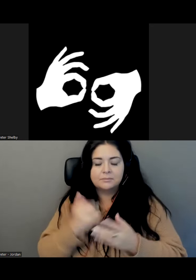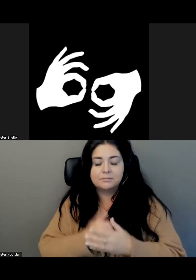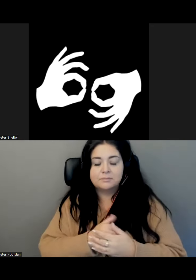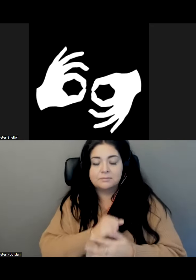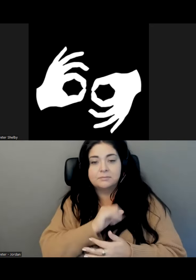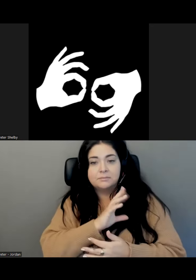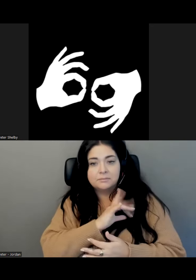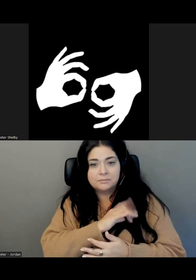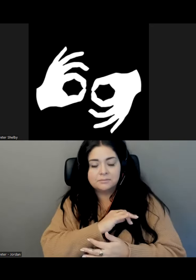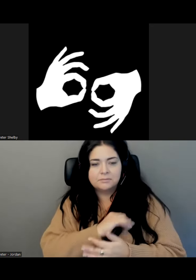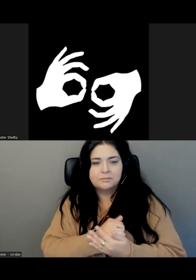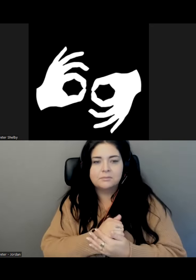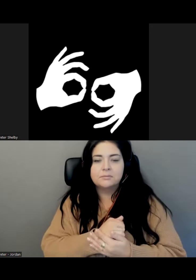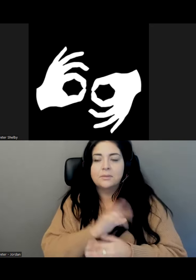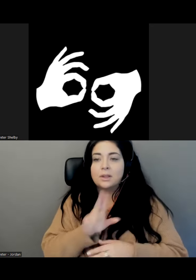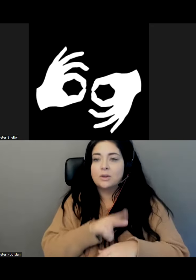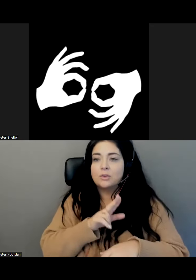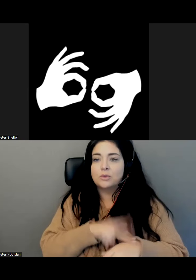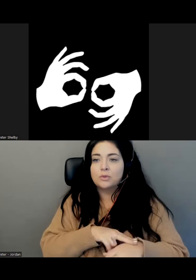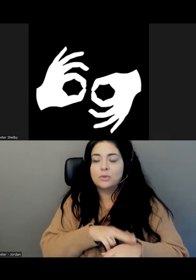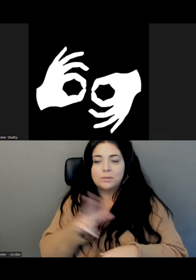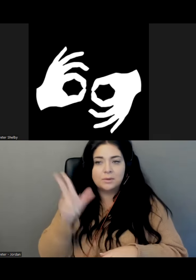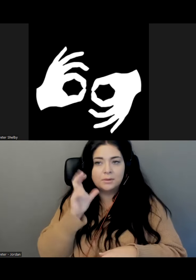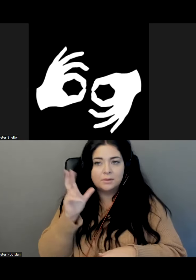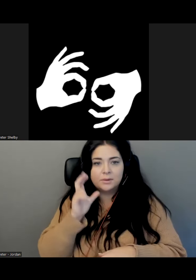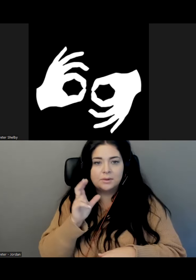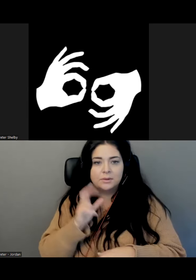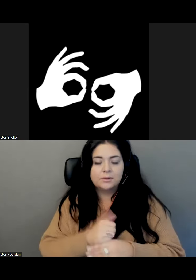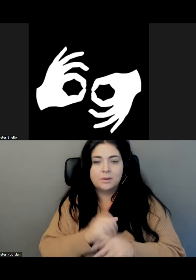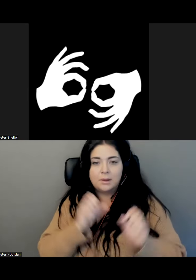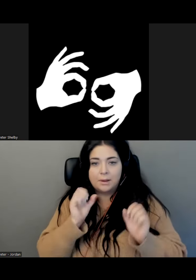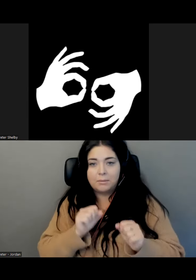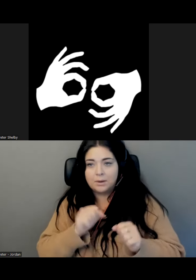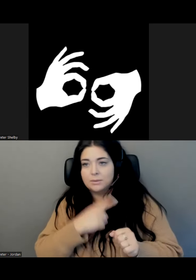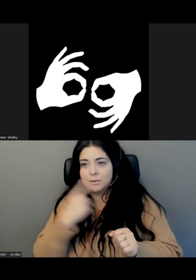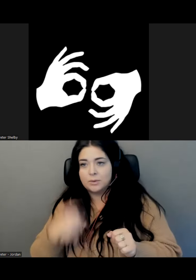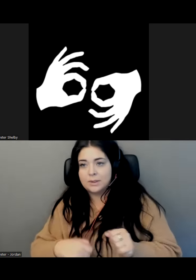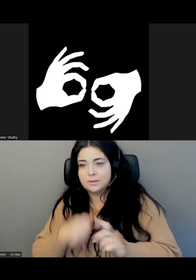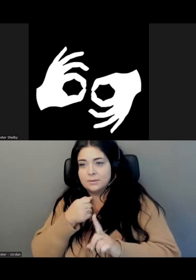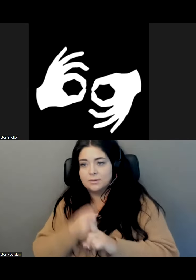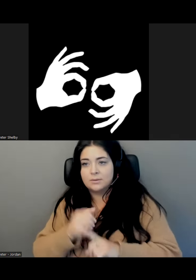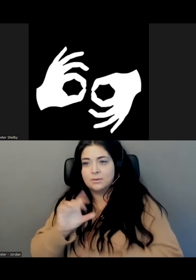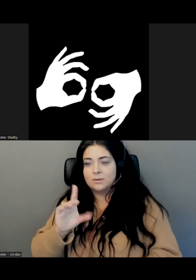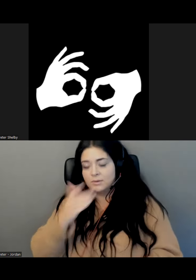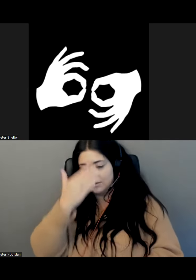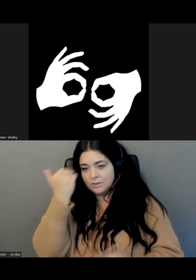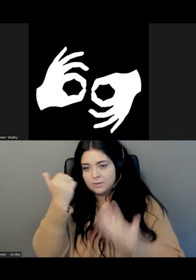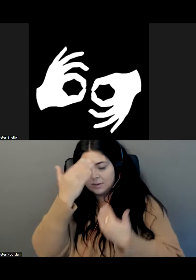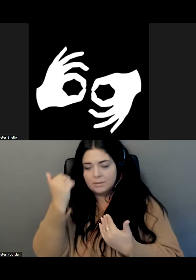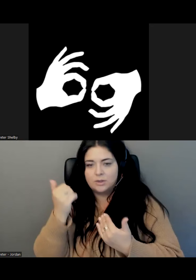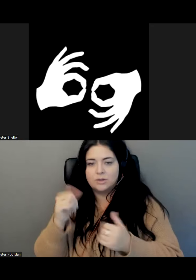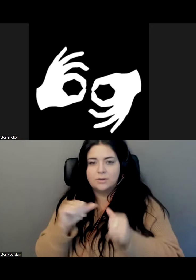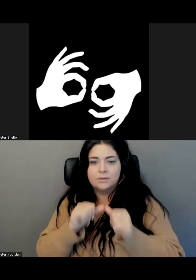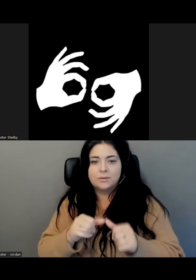that normal hearing and a risk of dementia and cognitive decline with